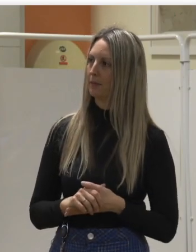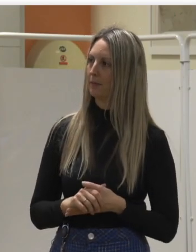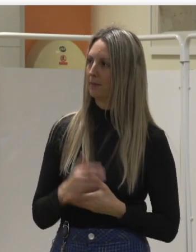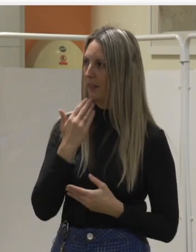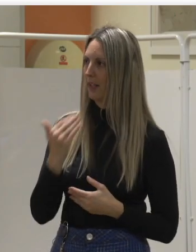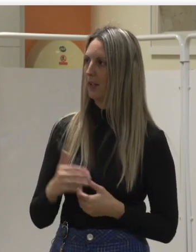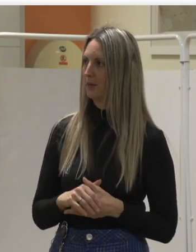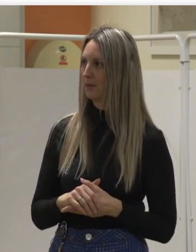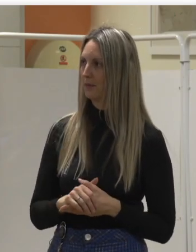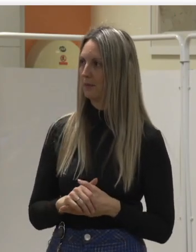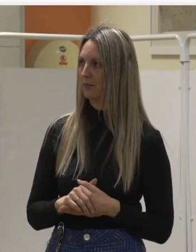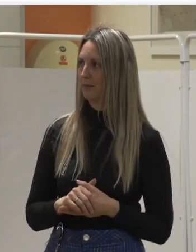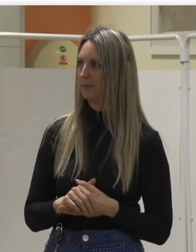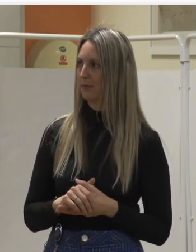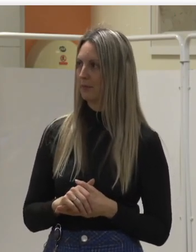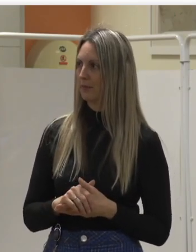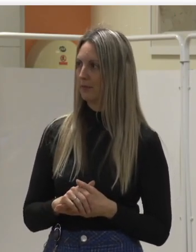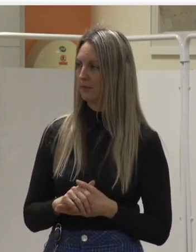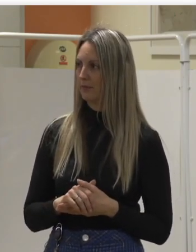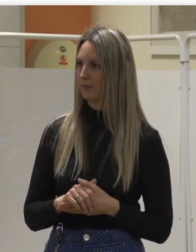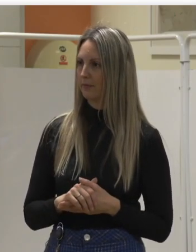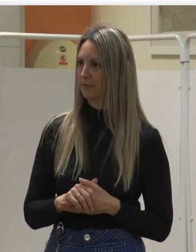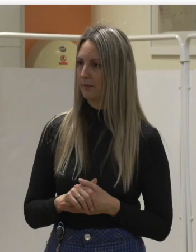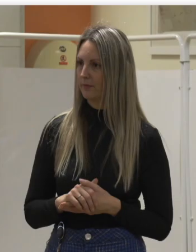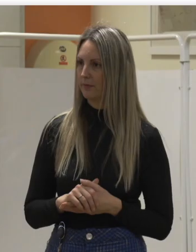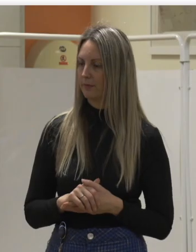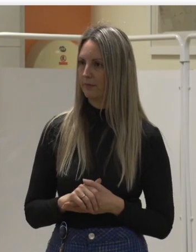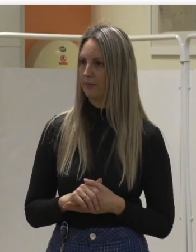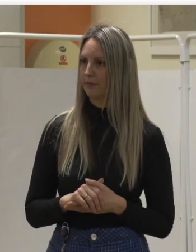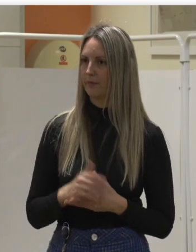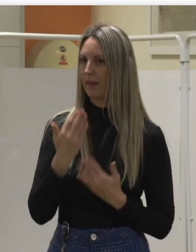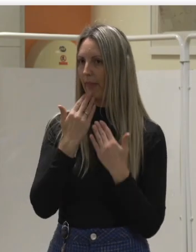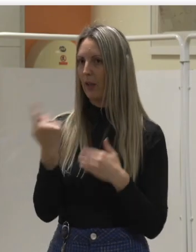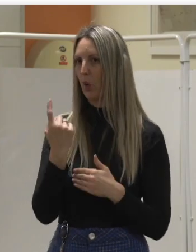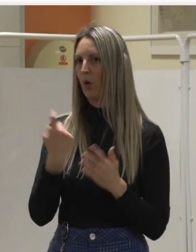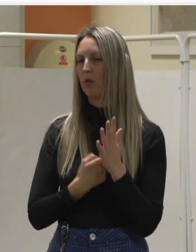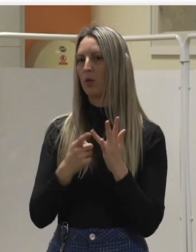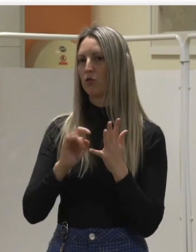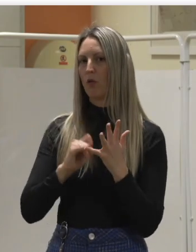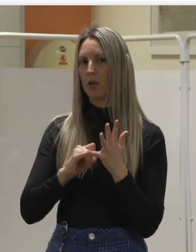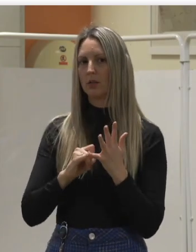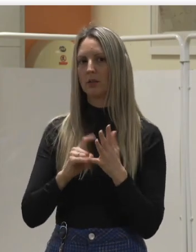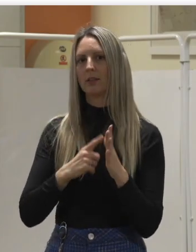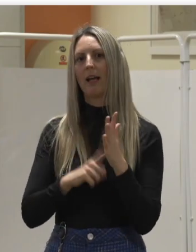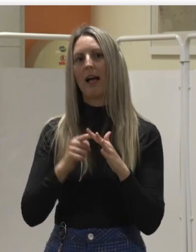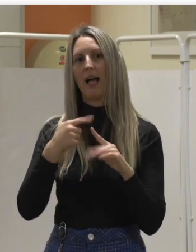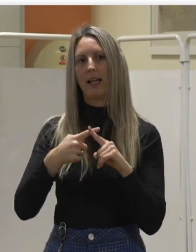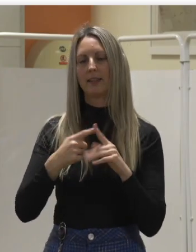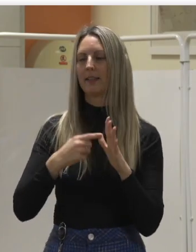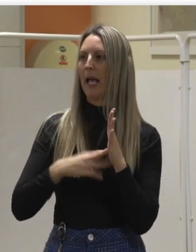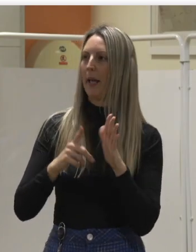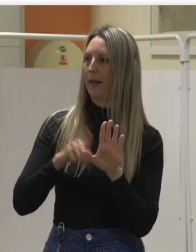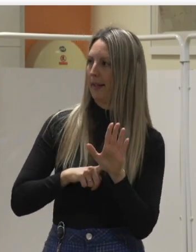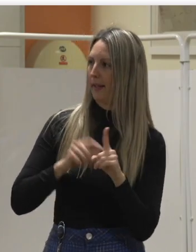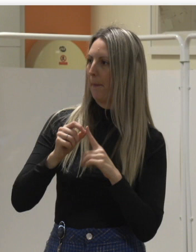thank you very much for giving us your time this evening. I'd like to thank as well Ross, Alex, Amy, Pip, and all the crew that